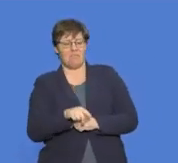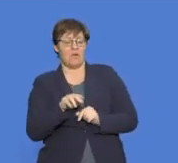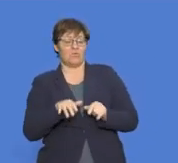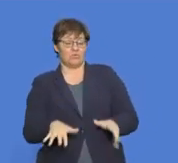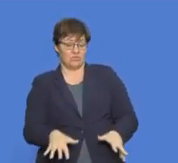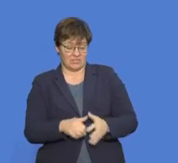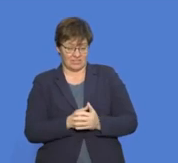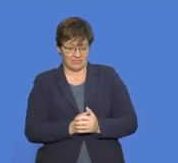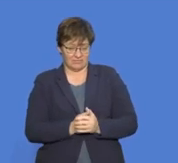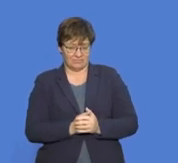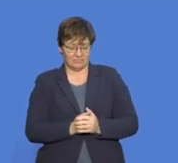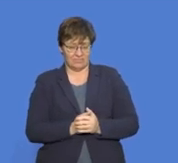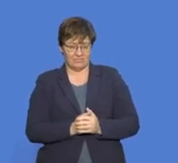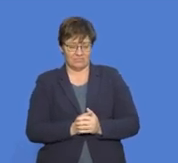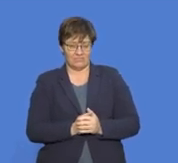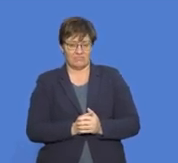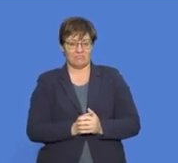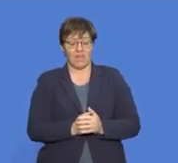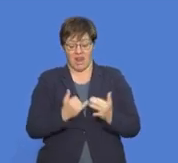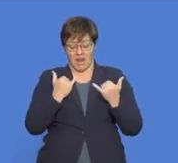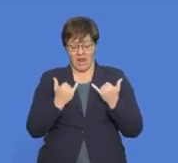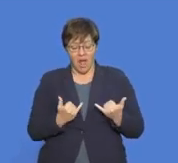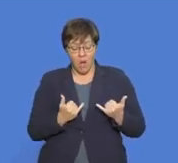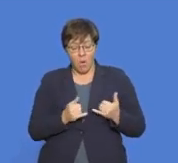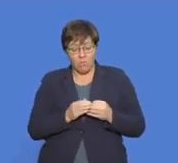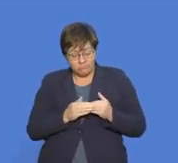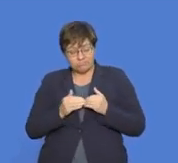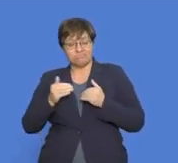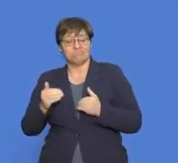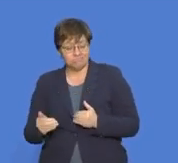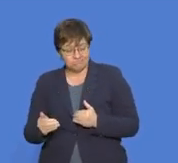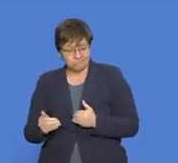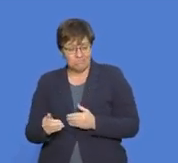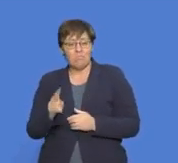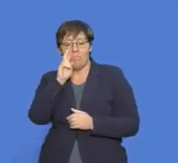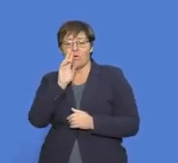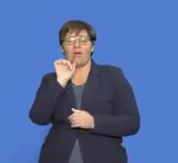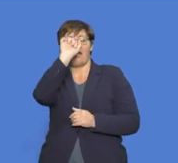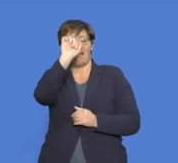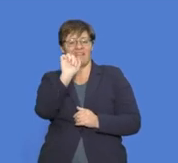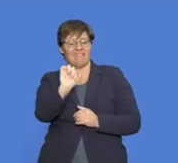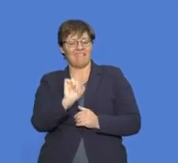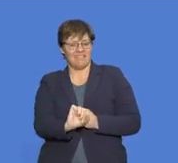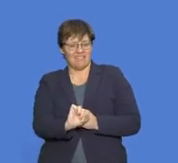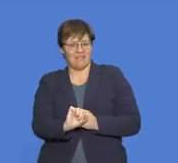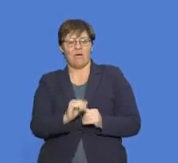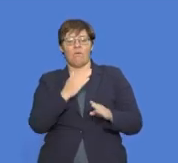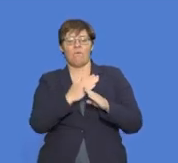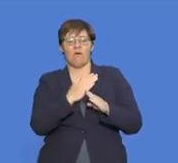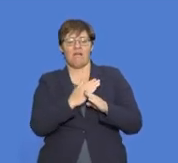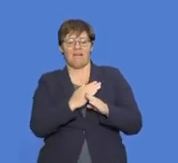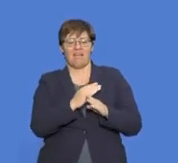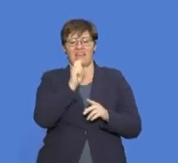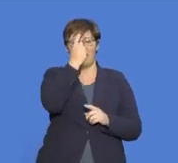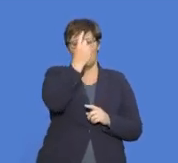roots. What we are doing this time is we are looking at their function. What